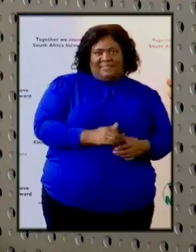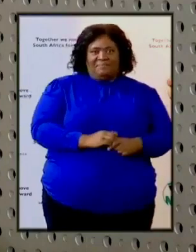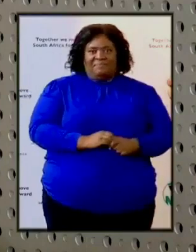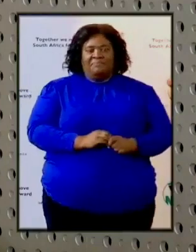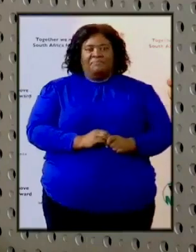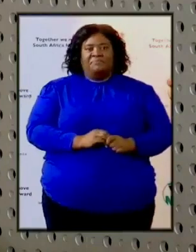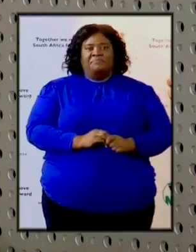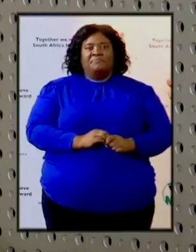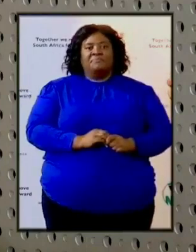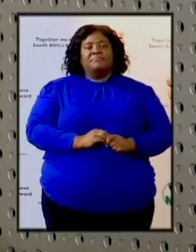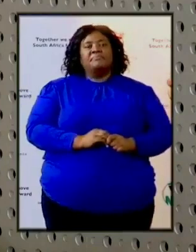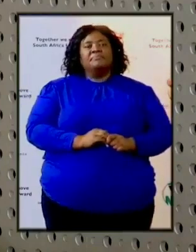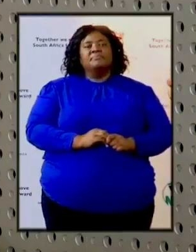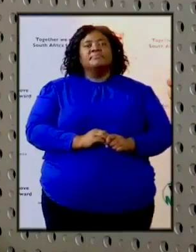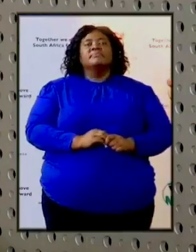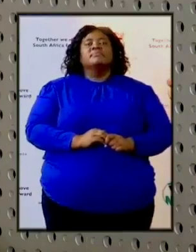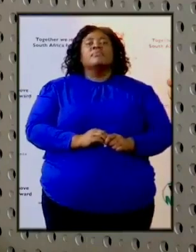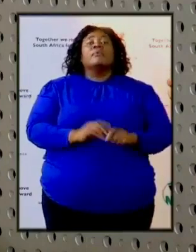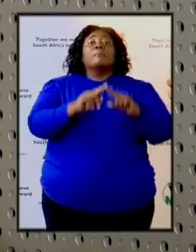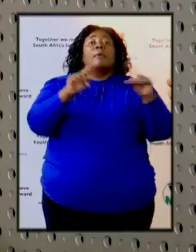within our residence,